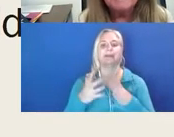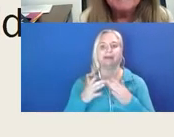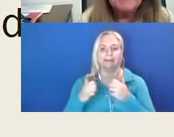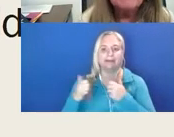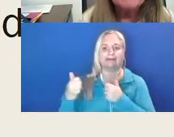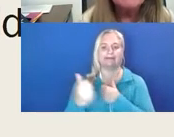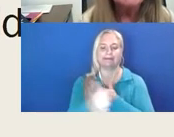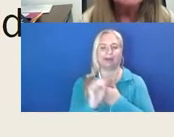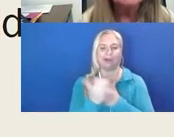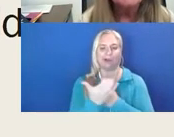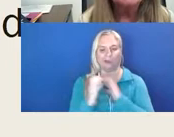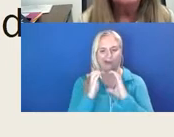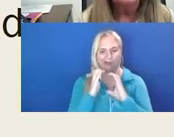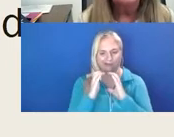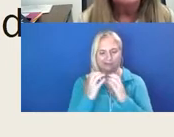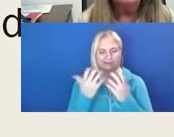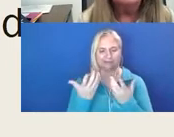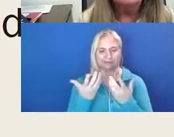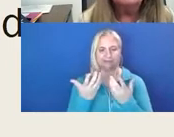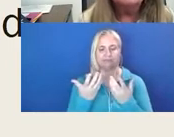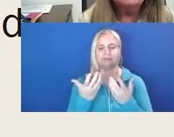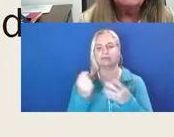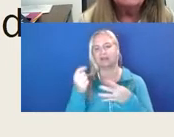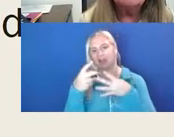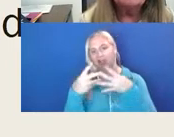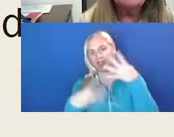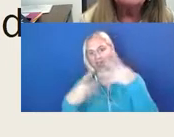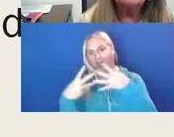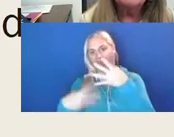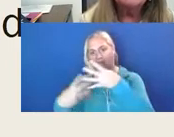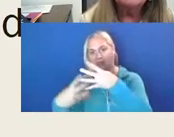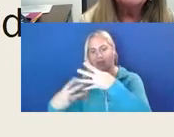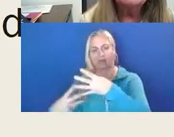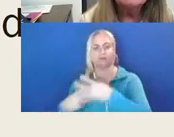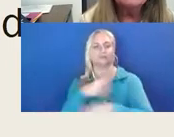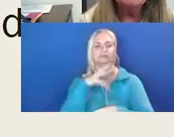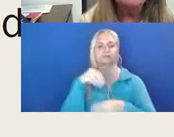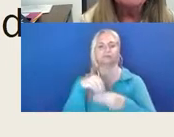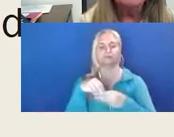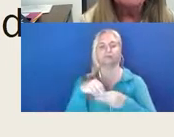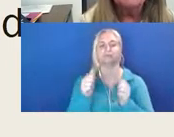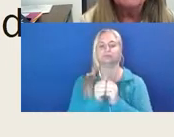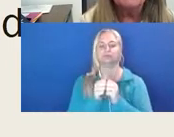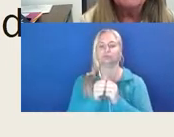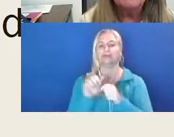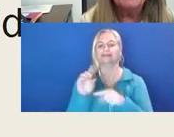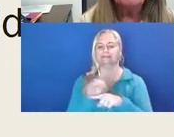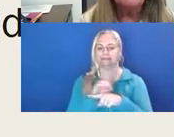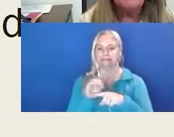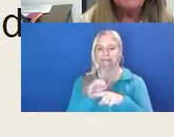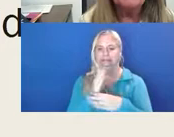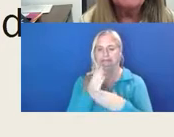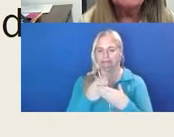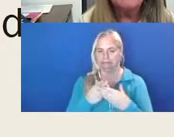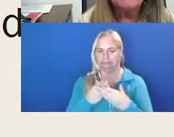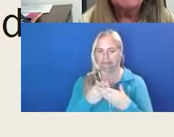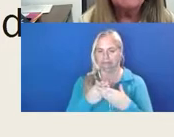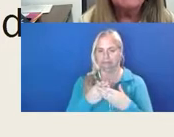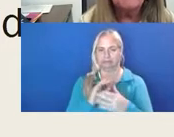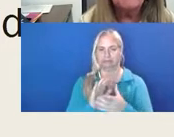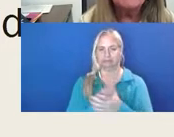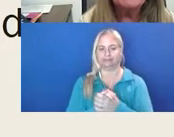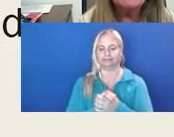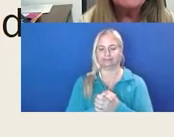our conversation tonight that is included in the discipline provisions regarding these